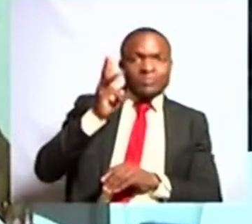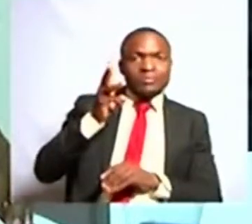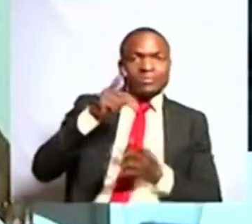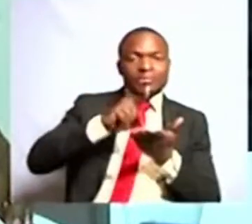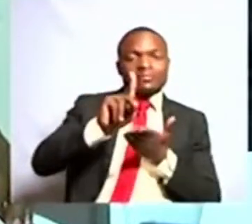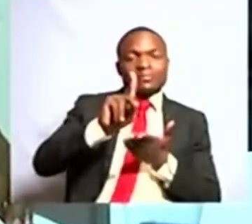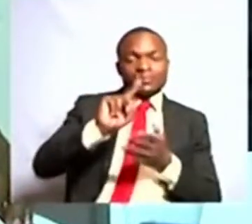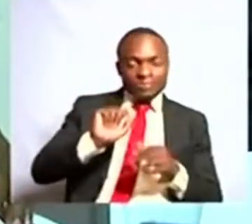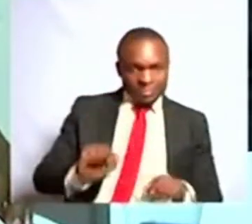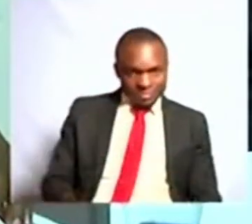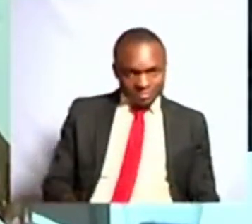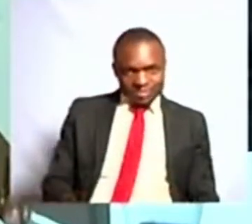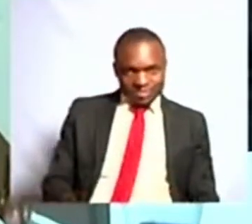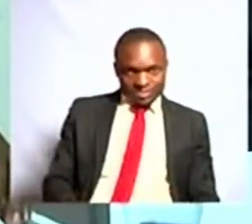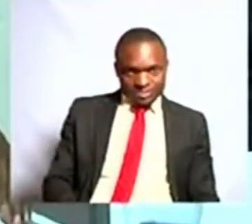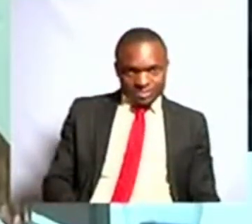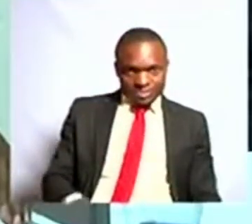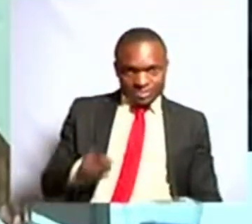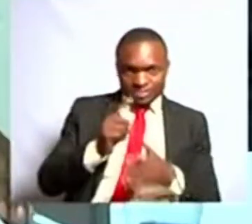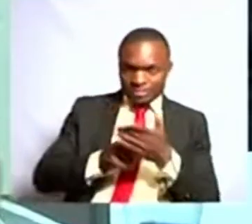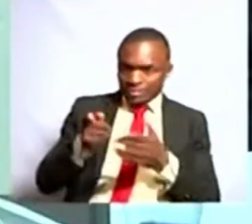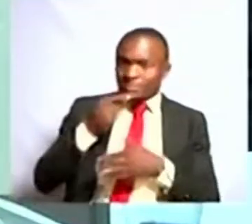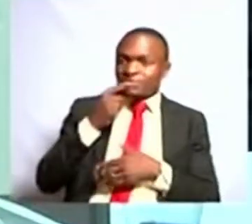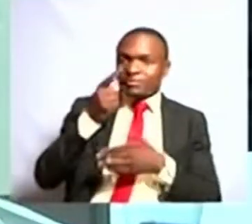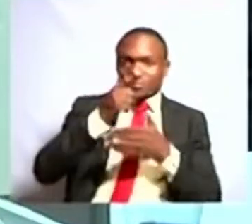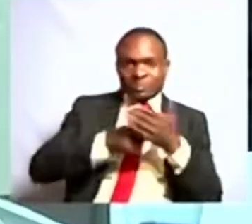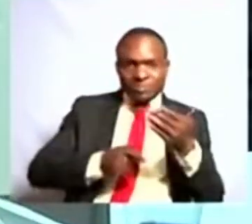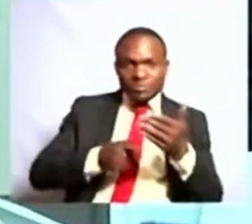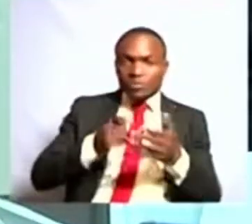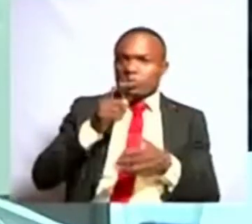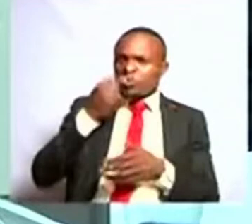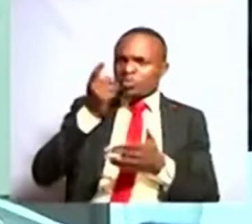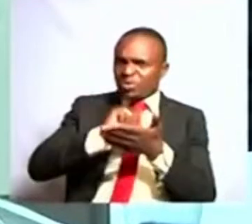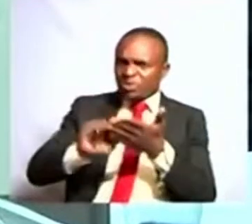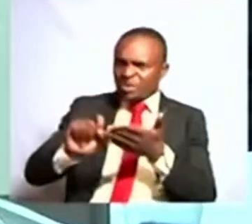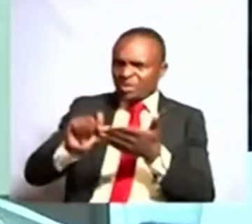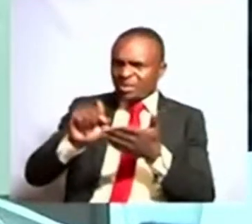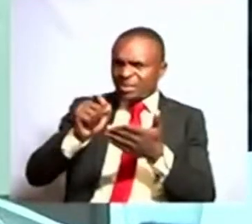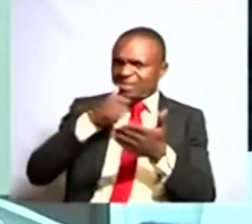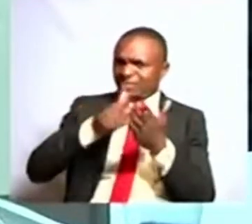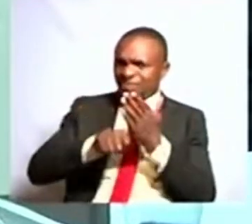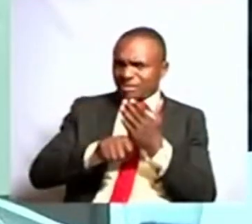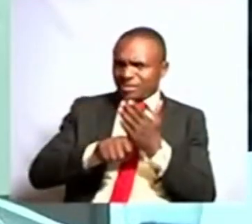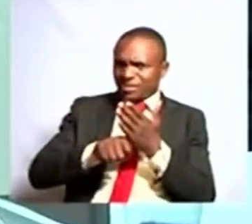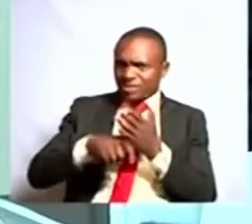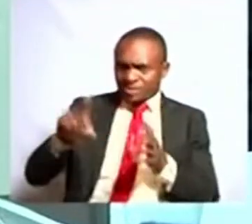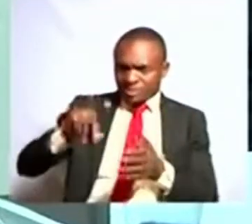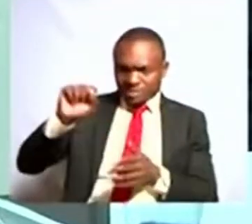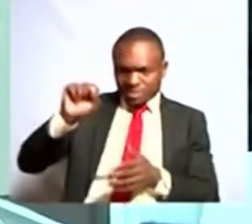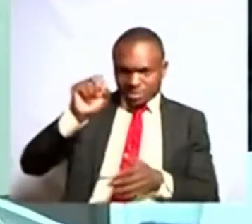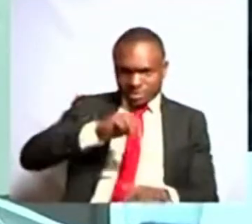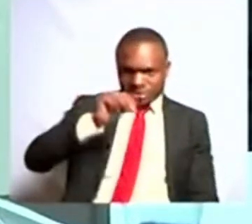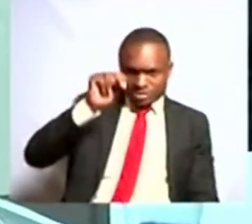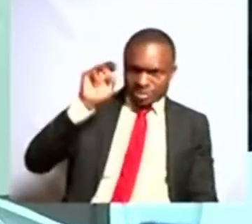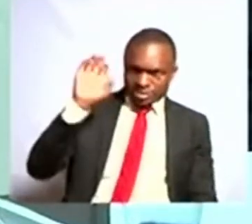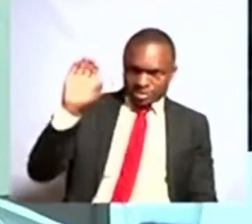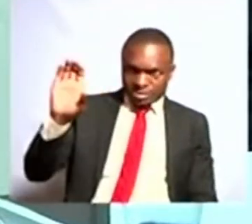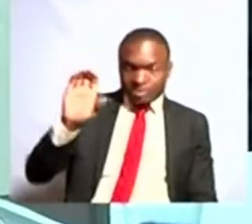paid. What am I saying? Who wrote the letter? The Permanent Secretary, Northern Province.